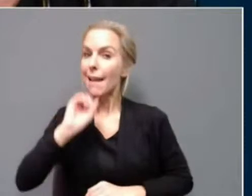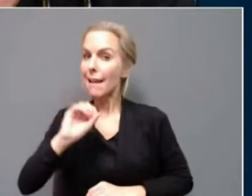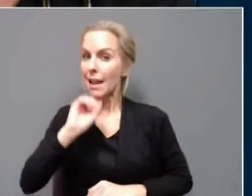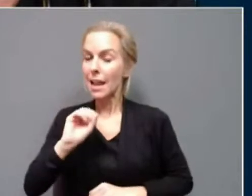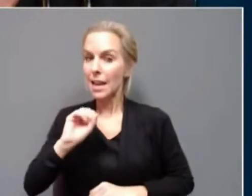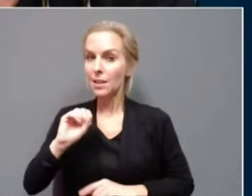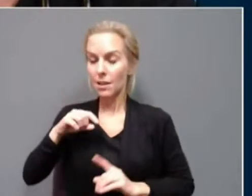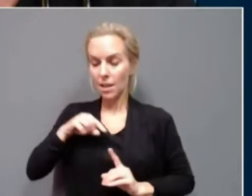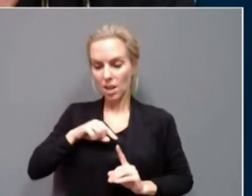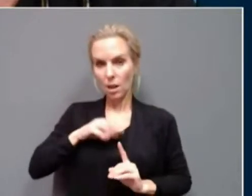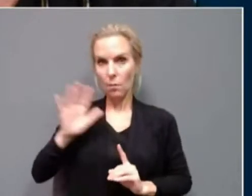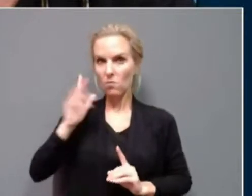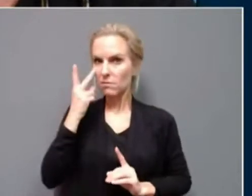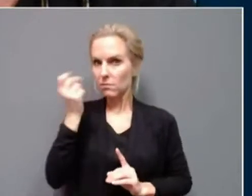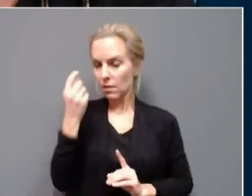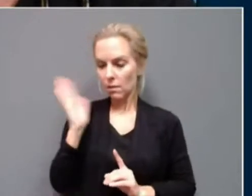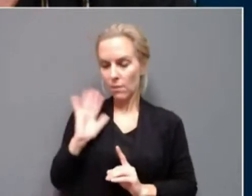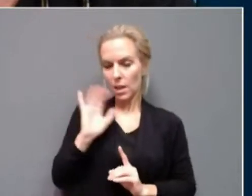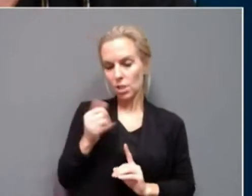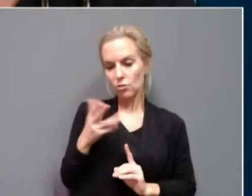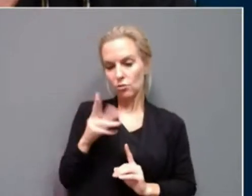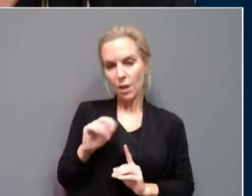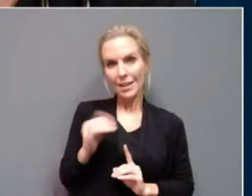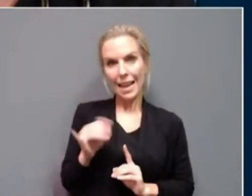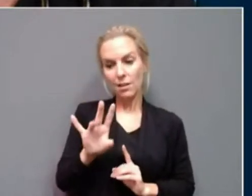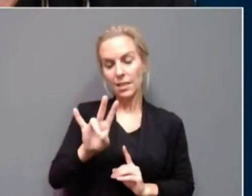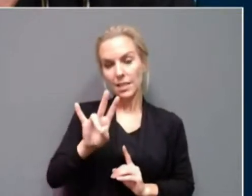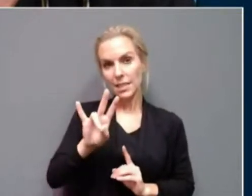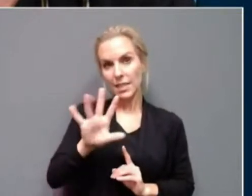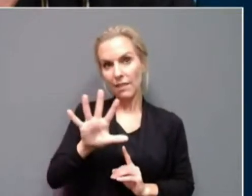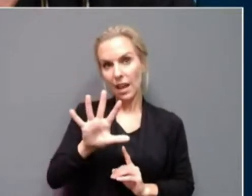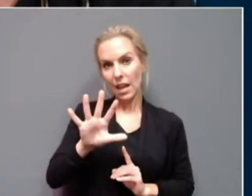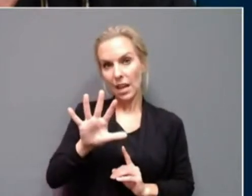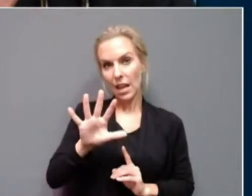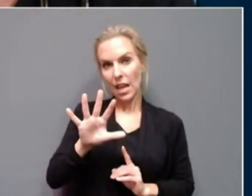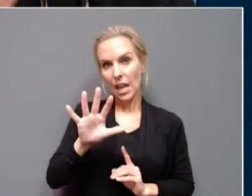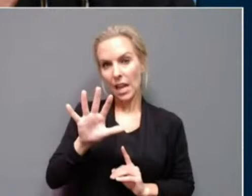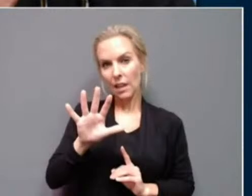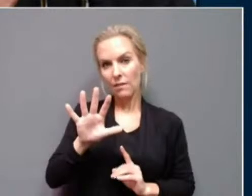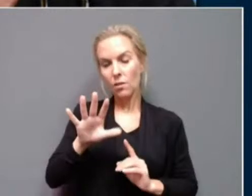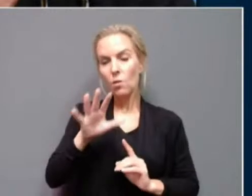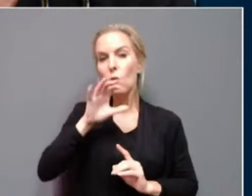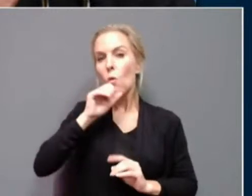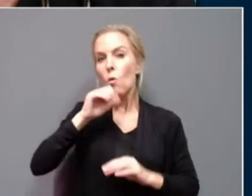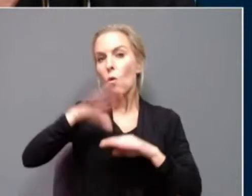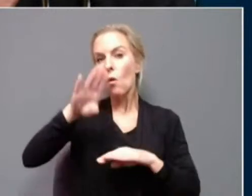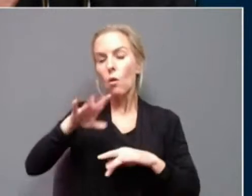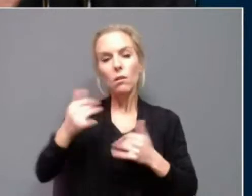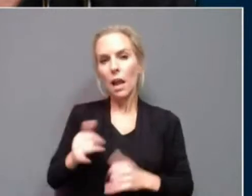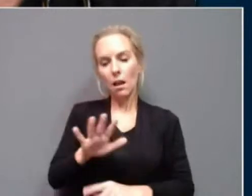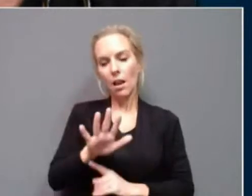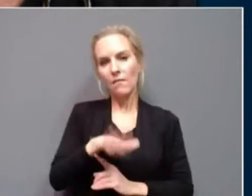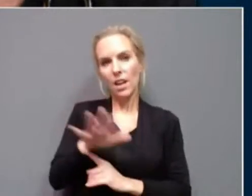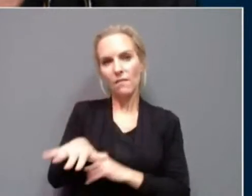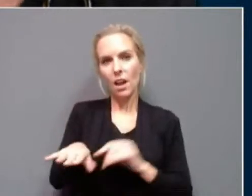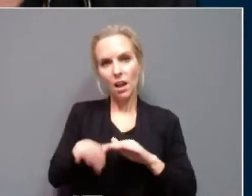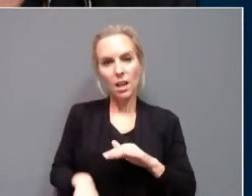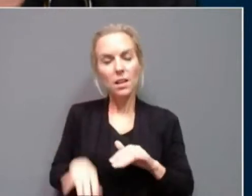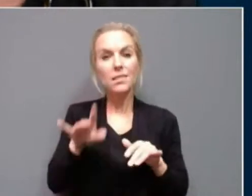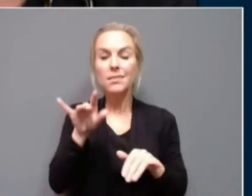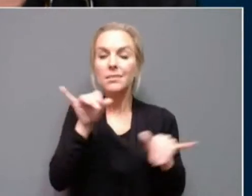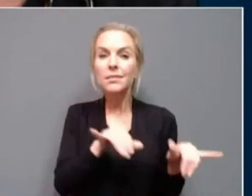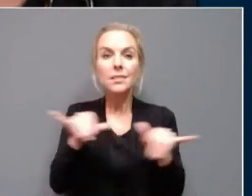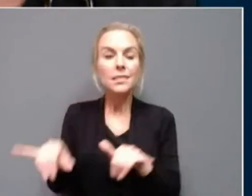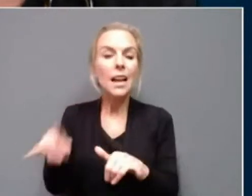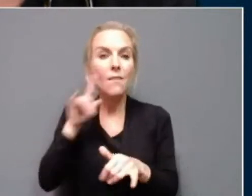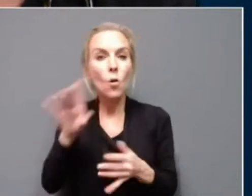was around 75 that has now dropped to 55. We have noticed the same with our mortalities. Of our current